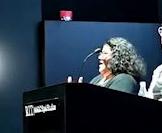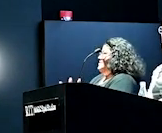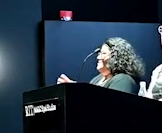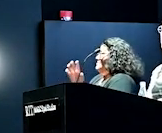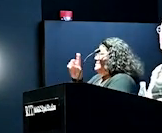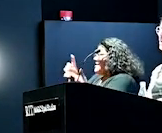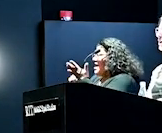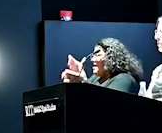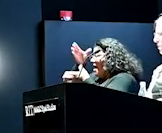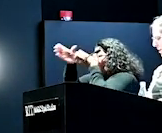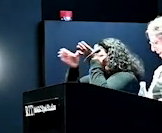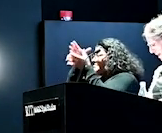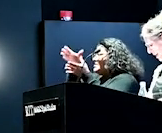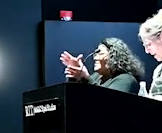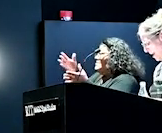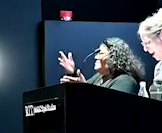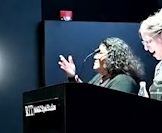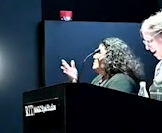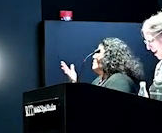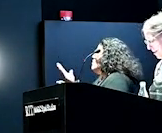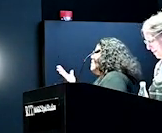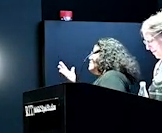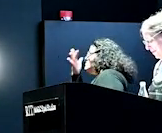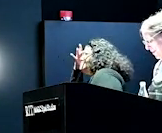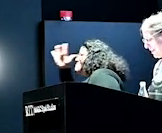that were smart, brilliant,